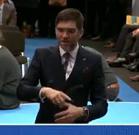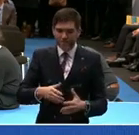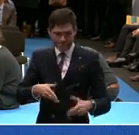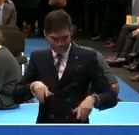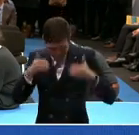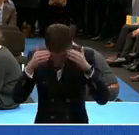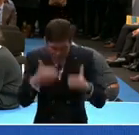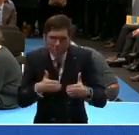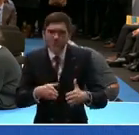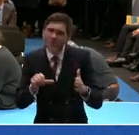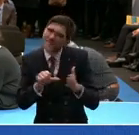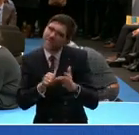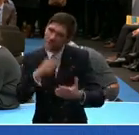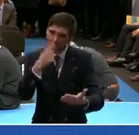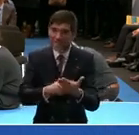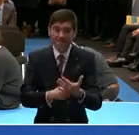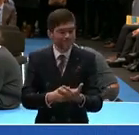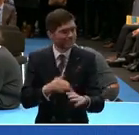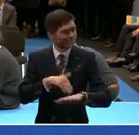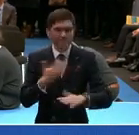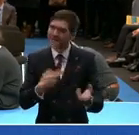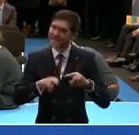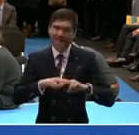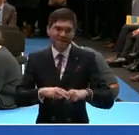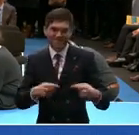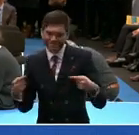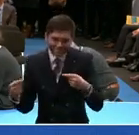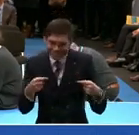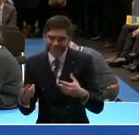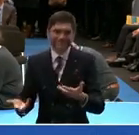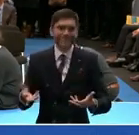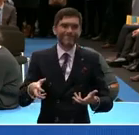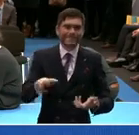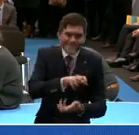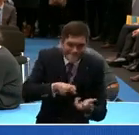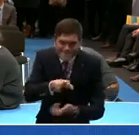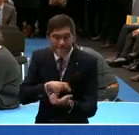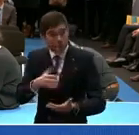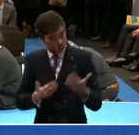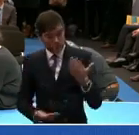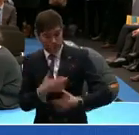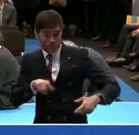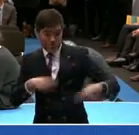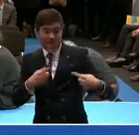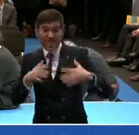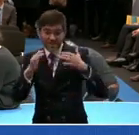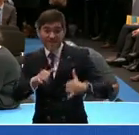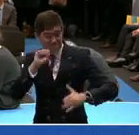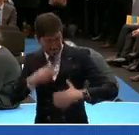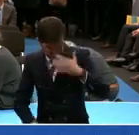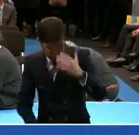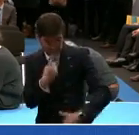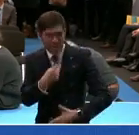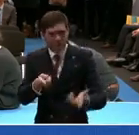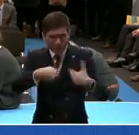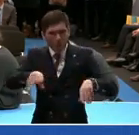and issues, no matter how controversial or complex. And there will, of course, be new challenges and new tests, and we will